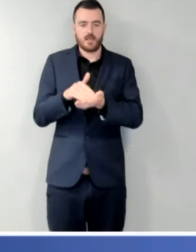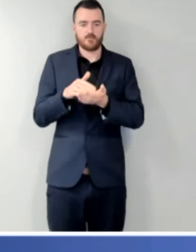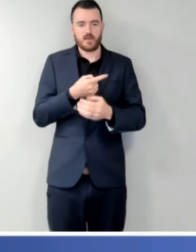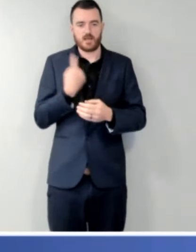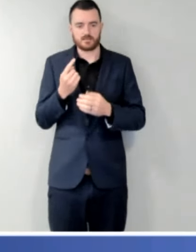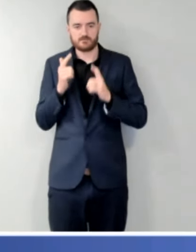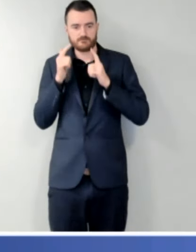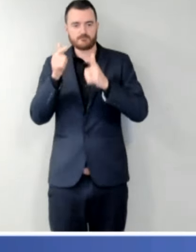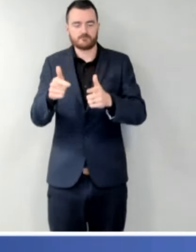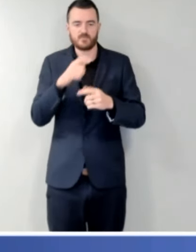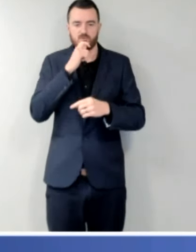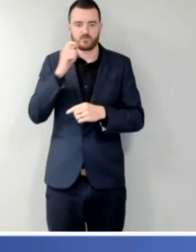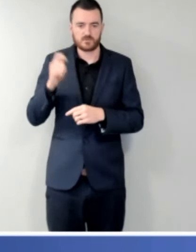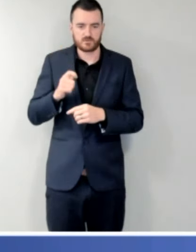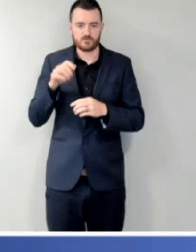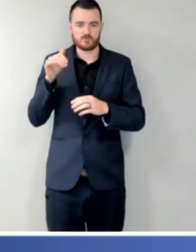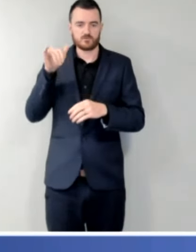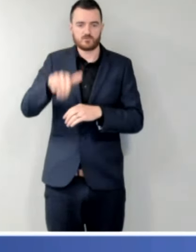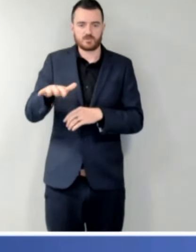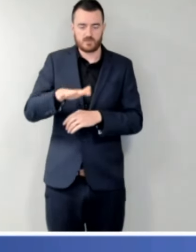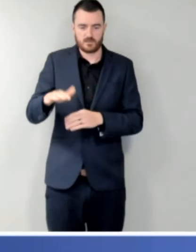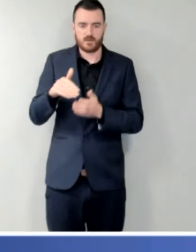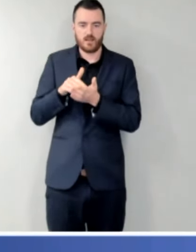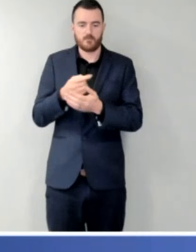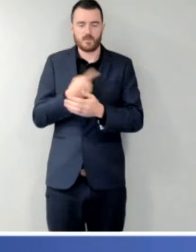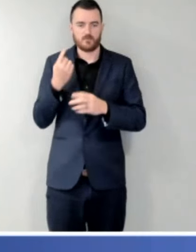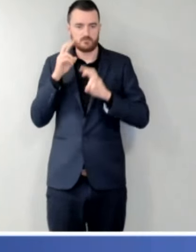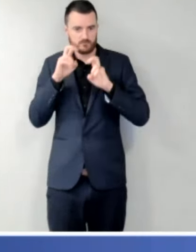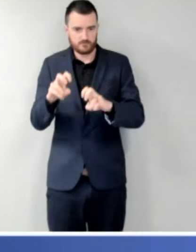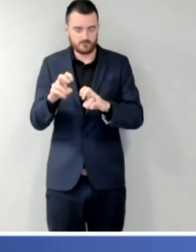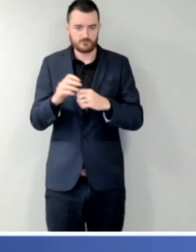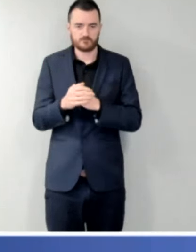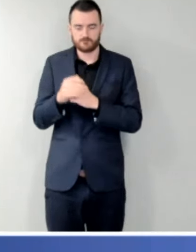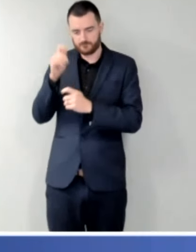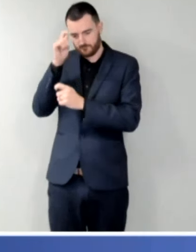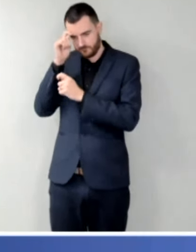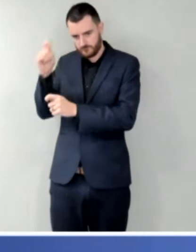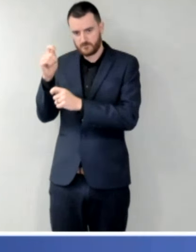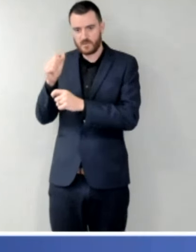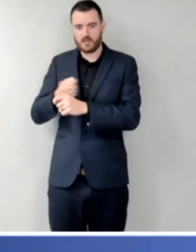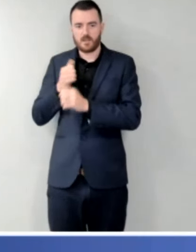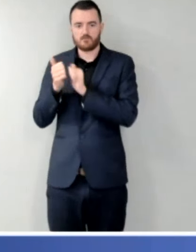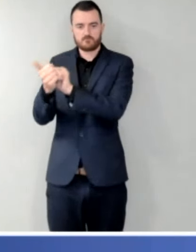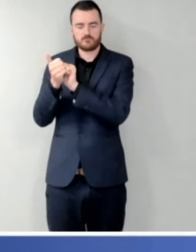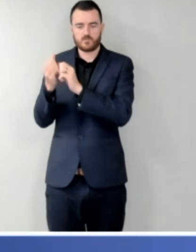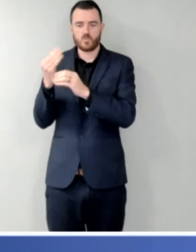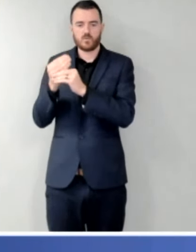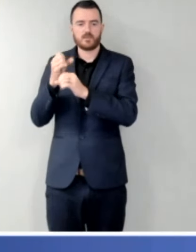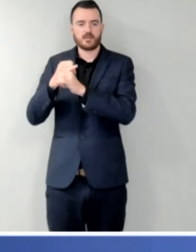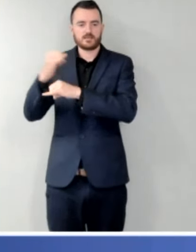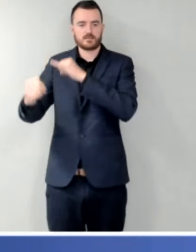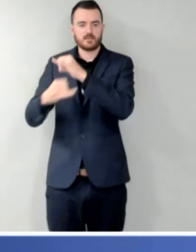the investigation. I pay tribute to our shared mission with international partners, so critical to this